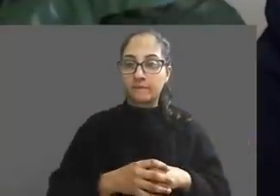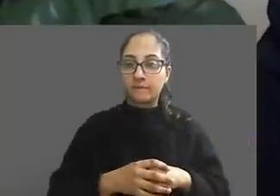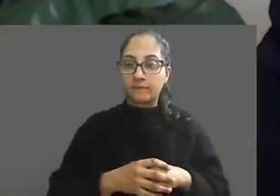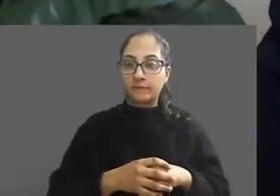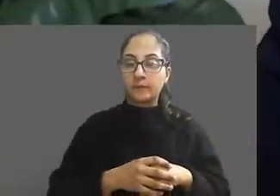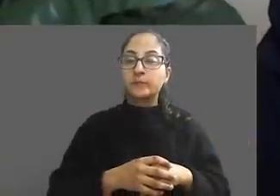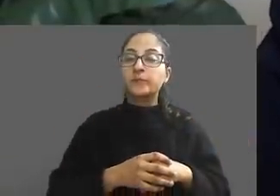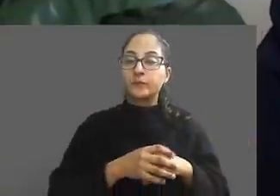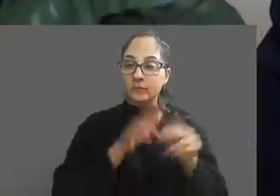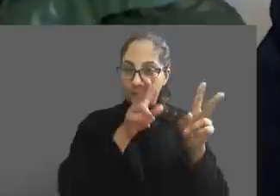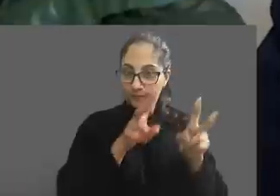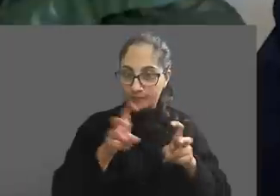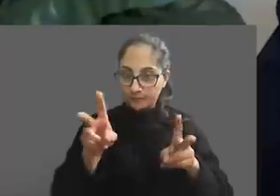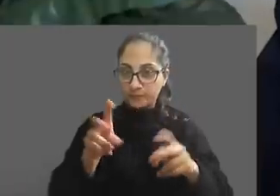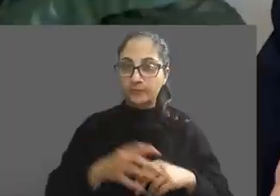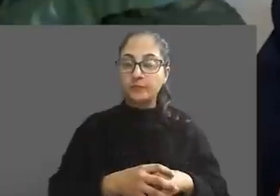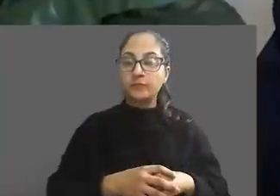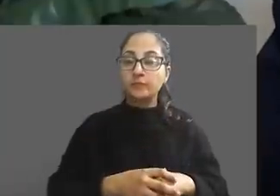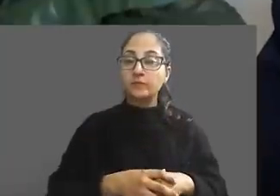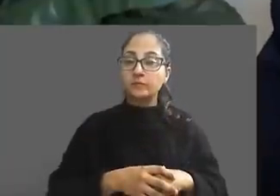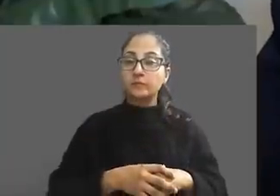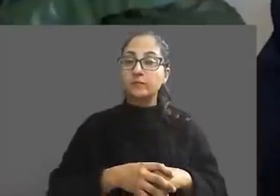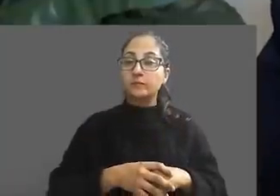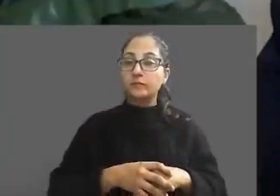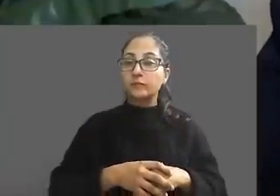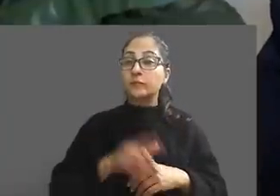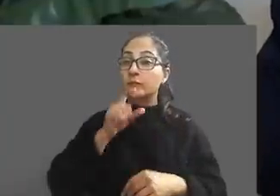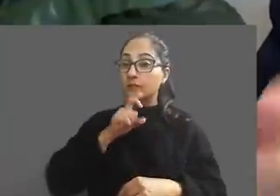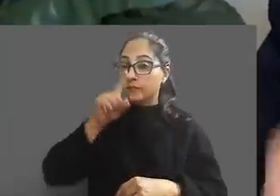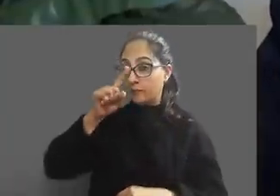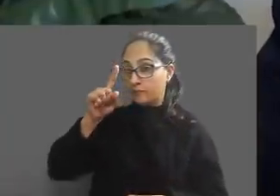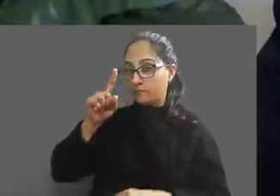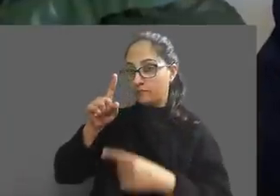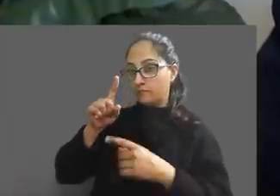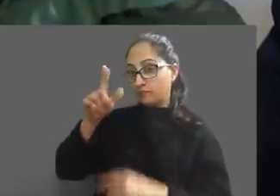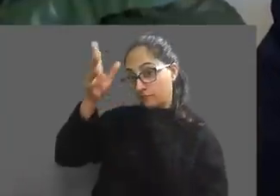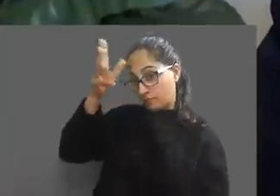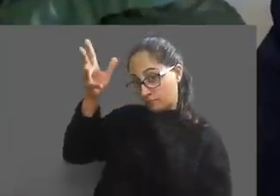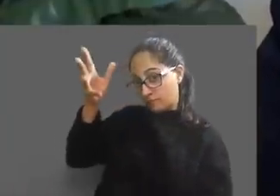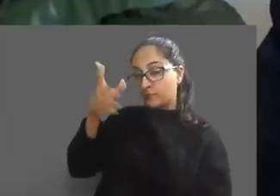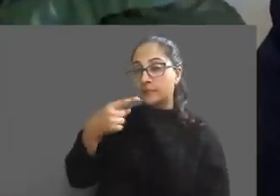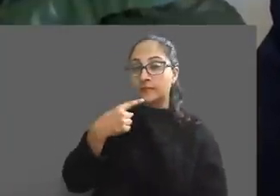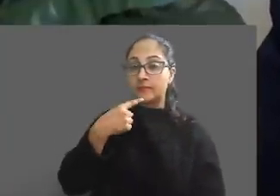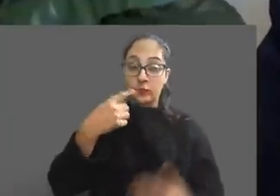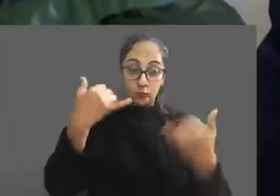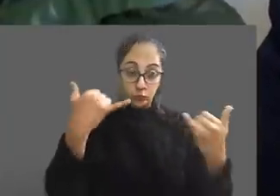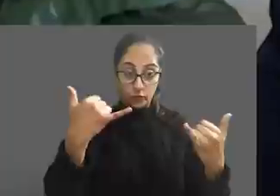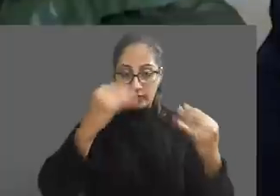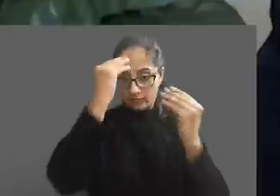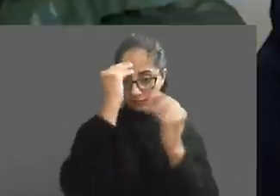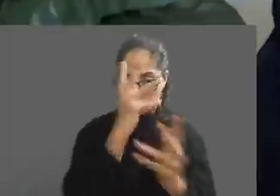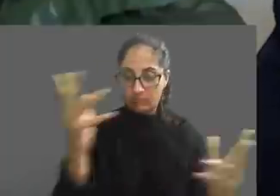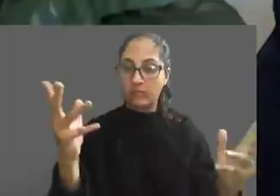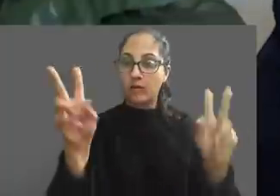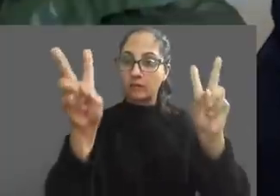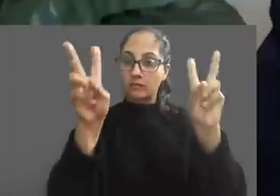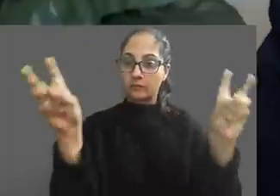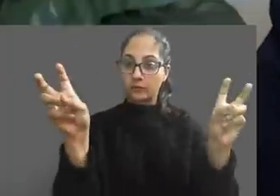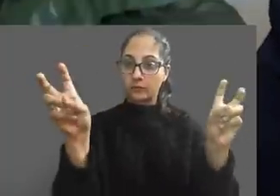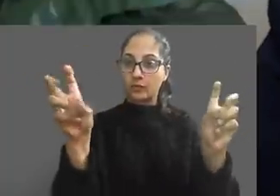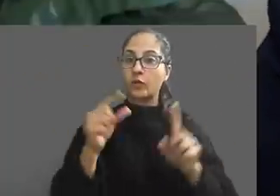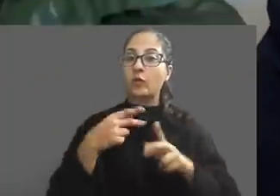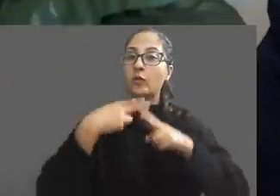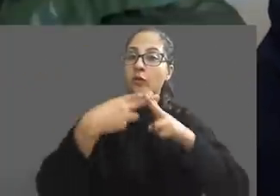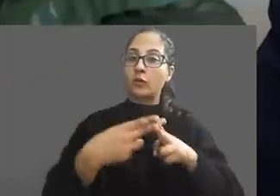Labor for the welfare of others is the best way of improving ourselves, because results are sure